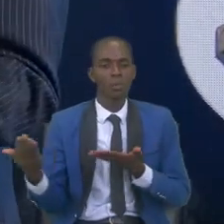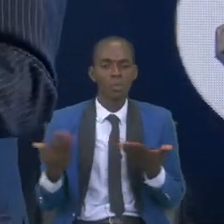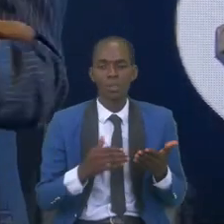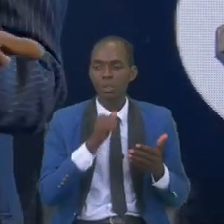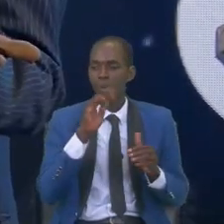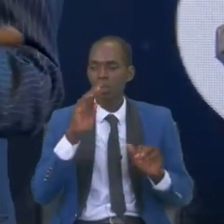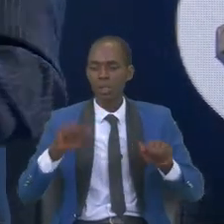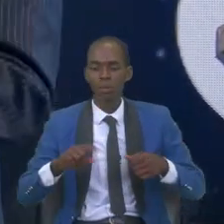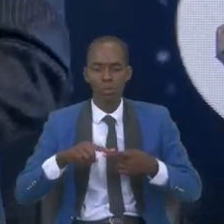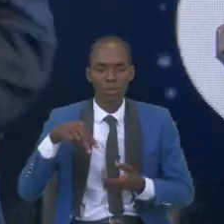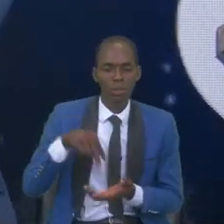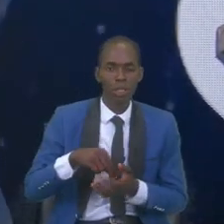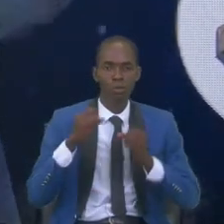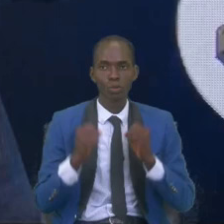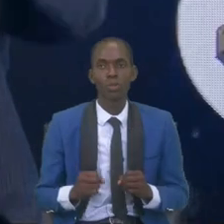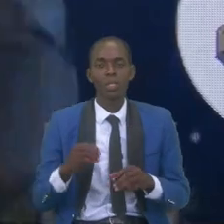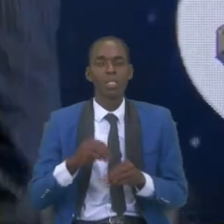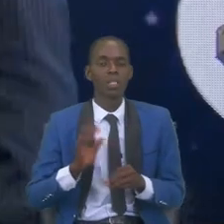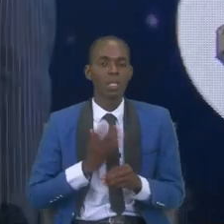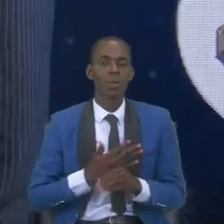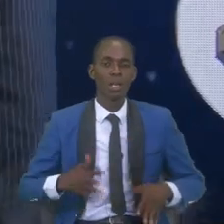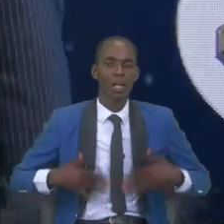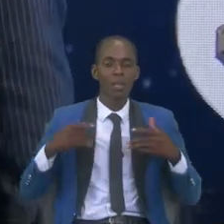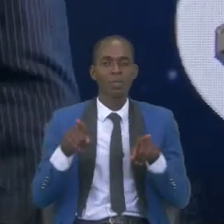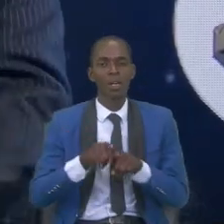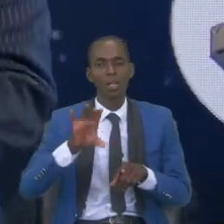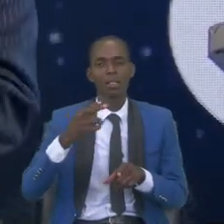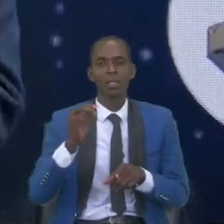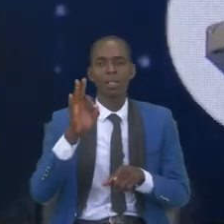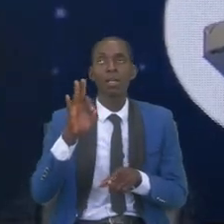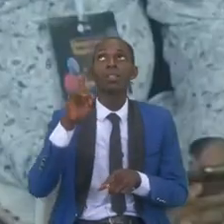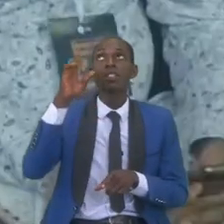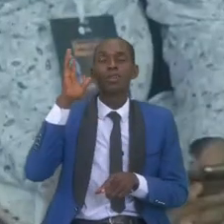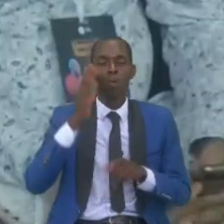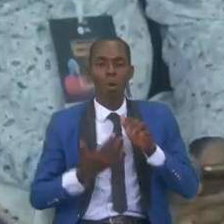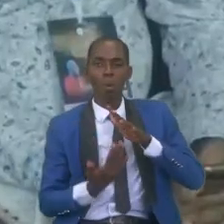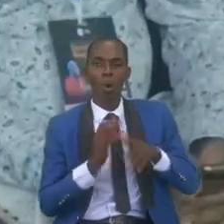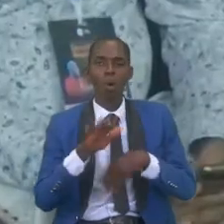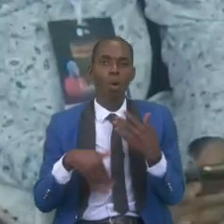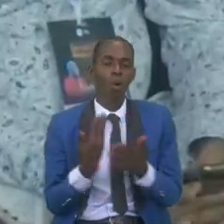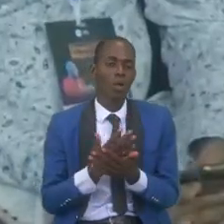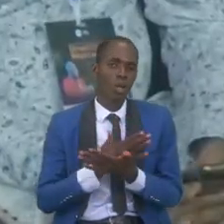our lives, all the chaff, he'll burn them away in Jesus' name.